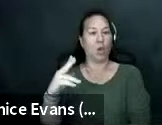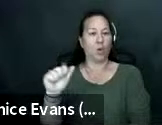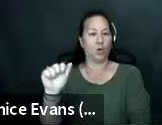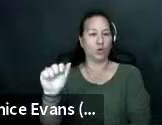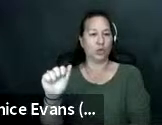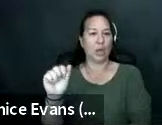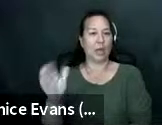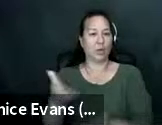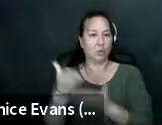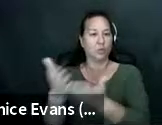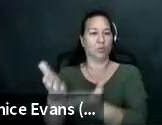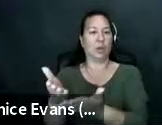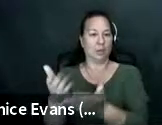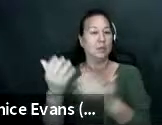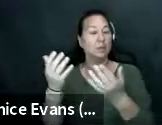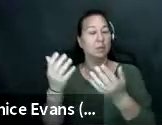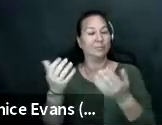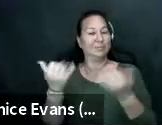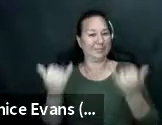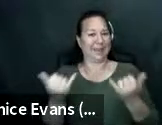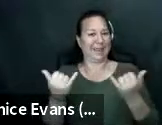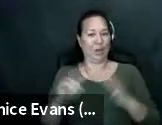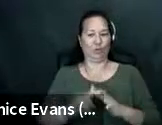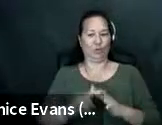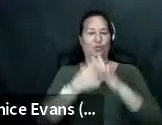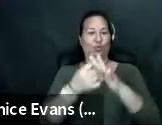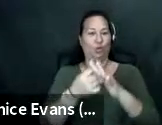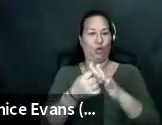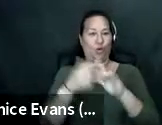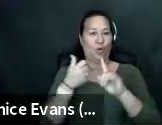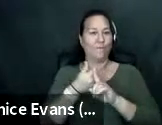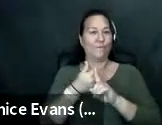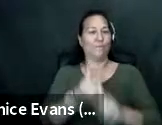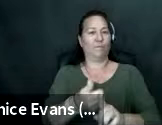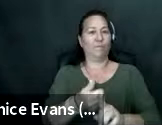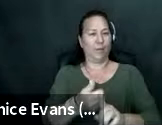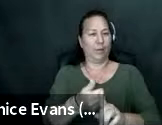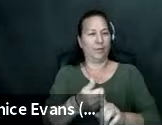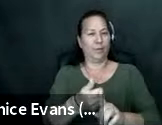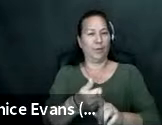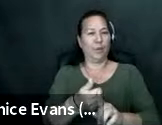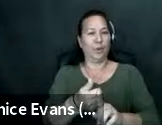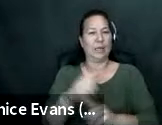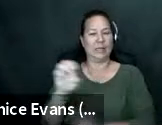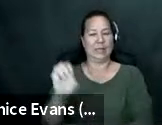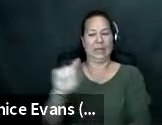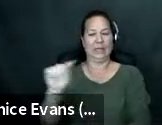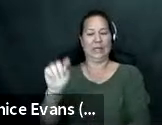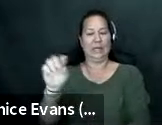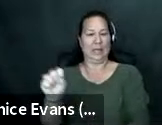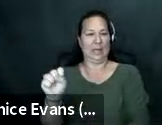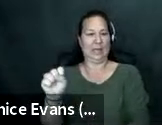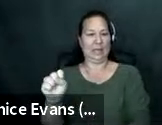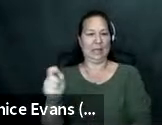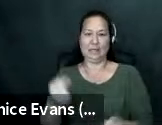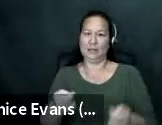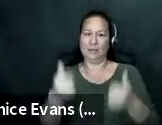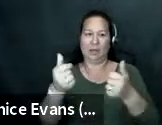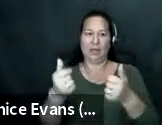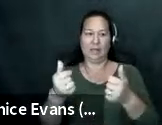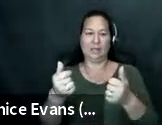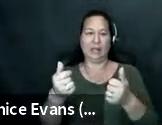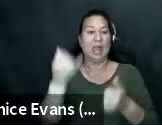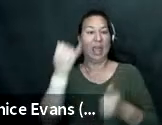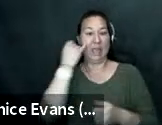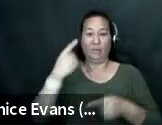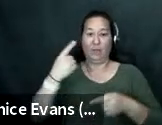Prevention ETS as soon as possible. For those unable to implement the ETS immediately, the employer must implement